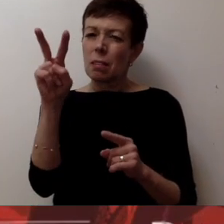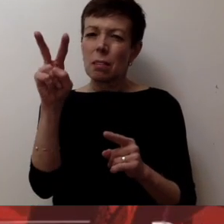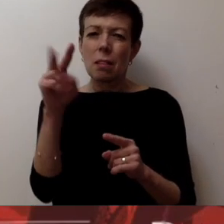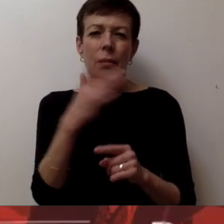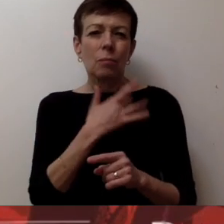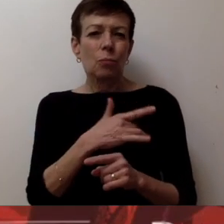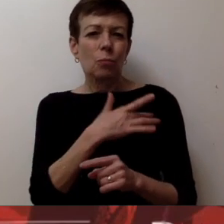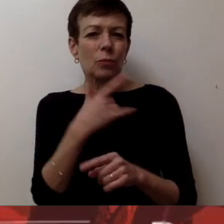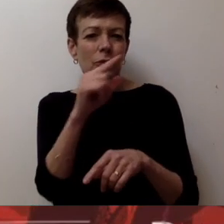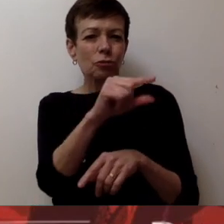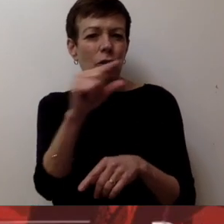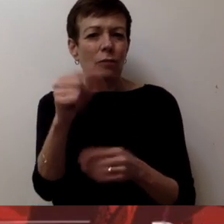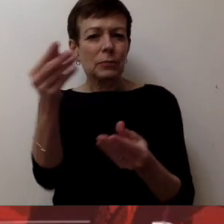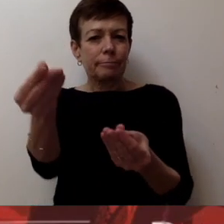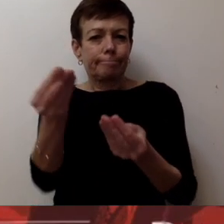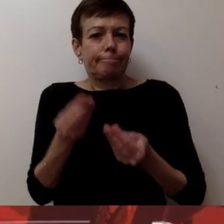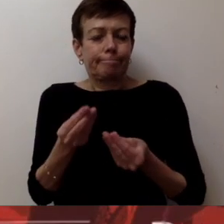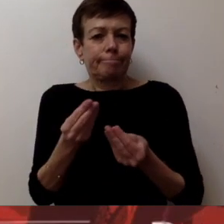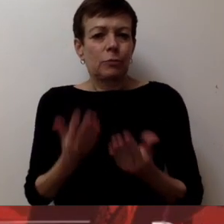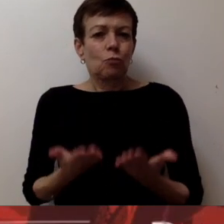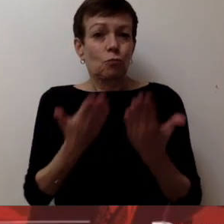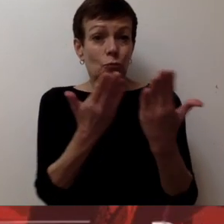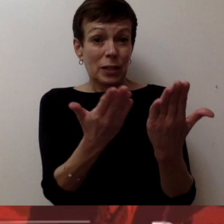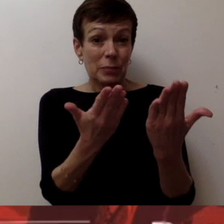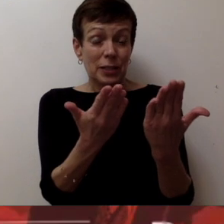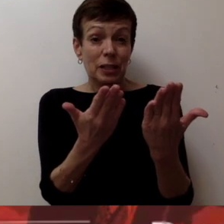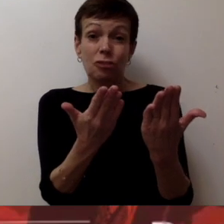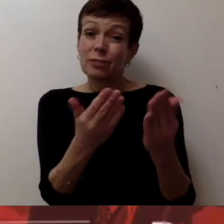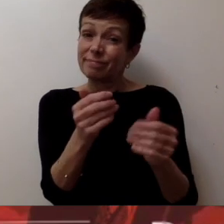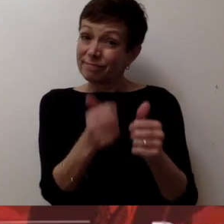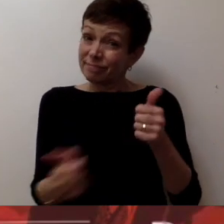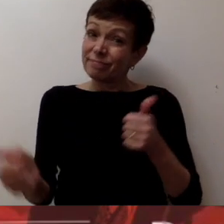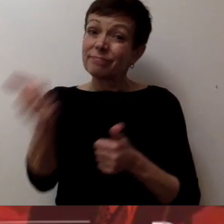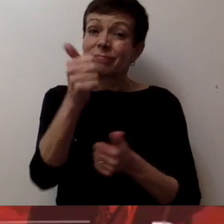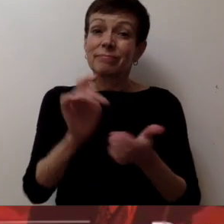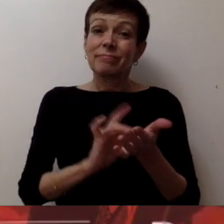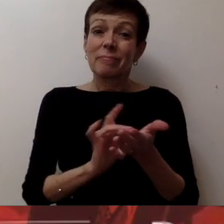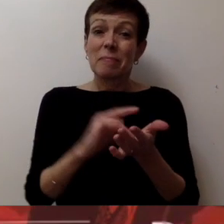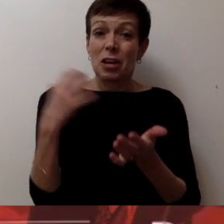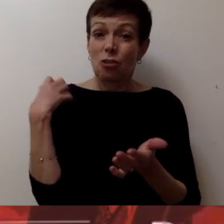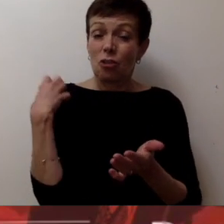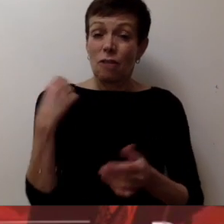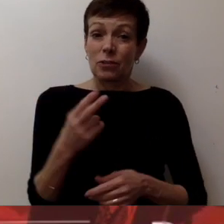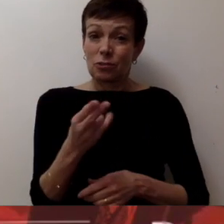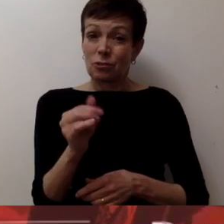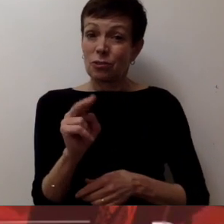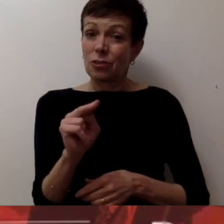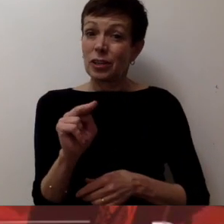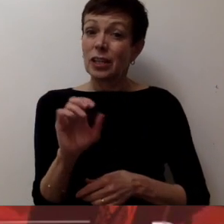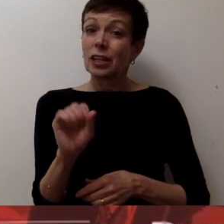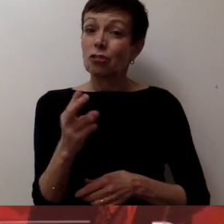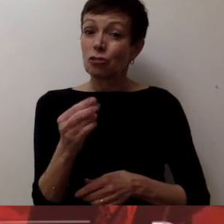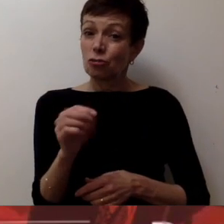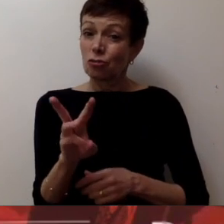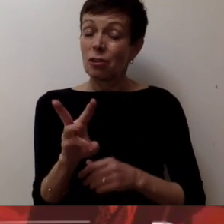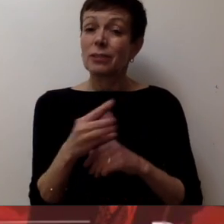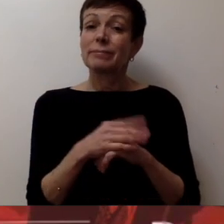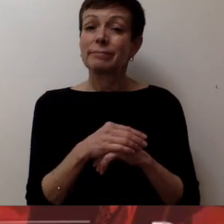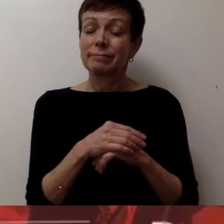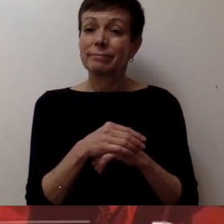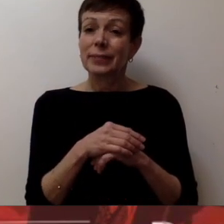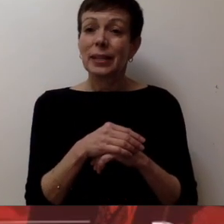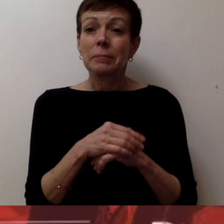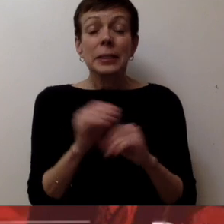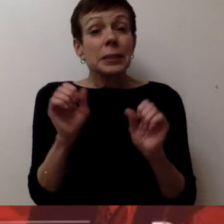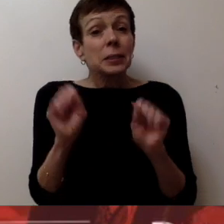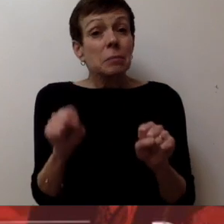that have been provided to us from public health, including Chief Medical Officer of Health, Dina Hinshaw. While it is possible